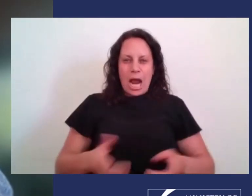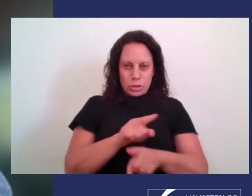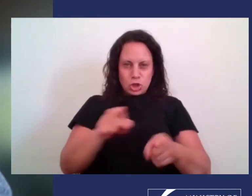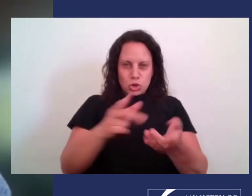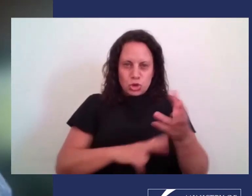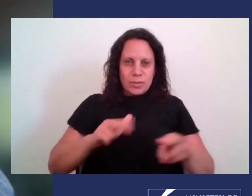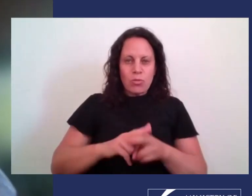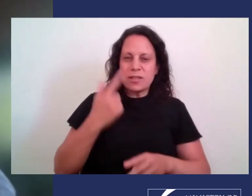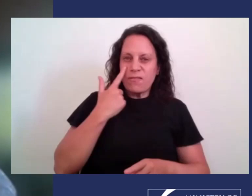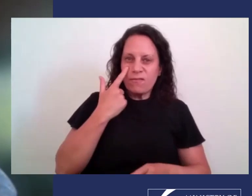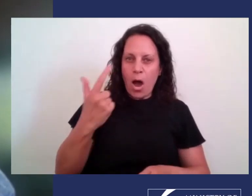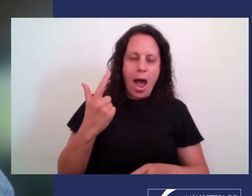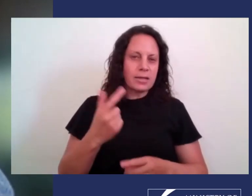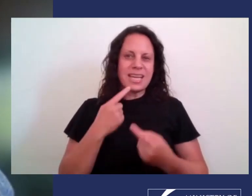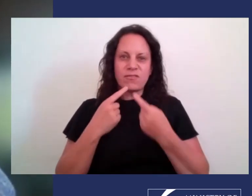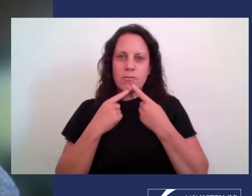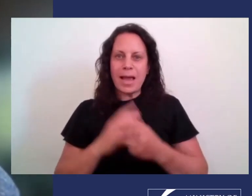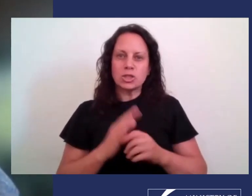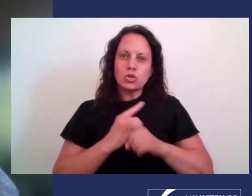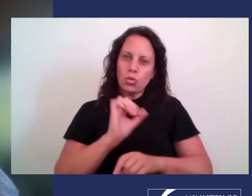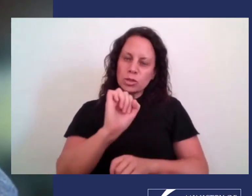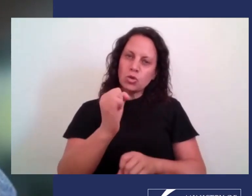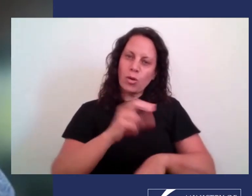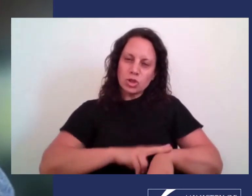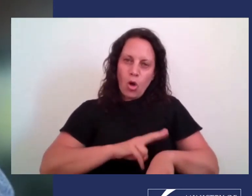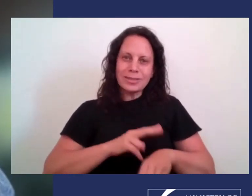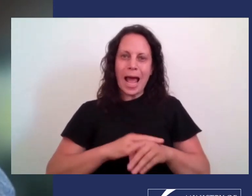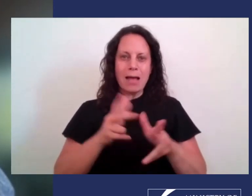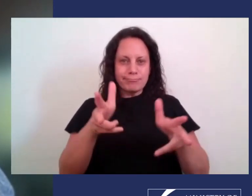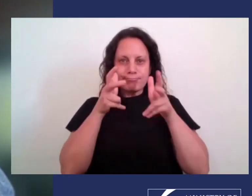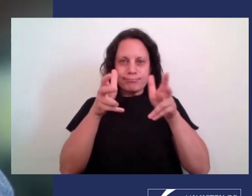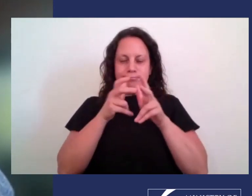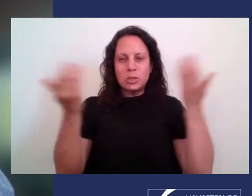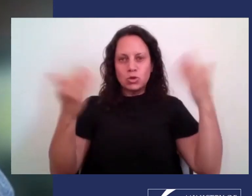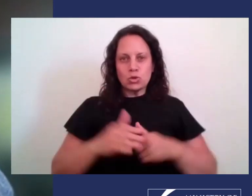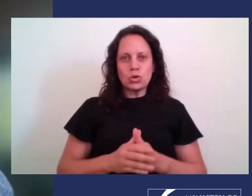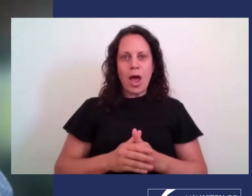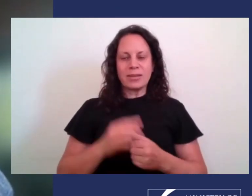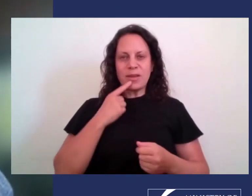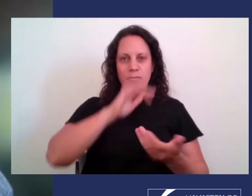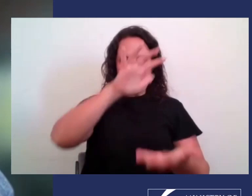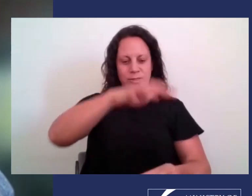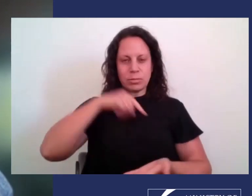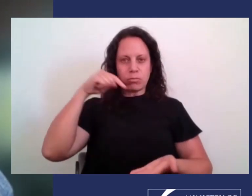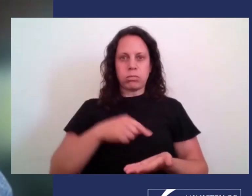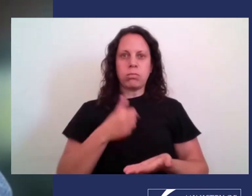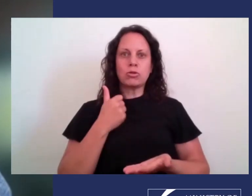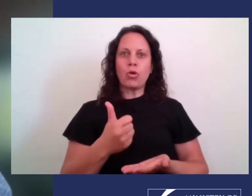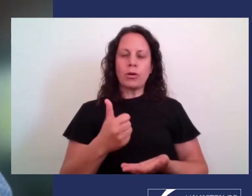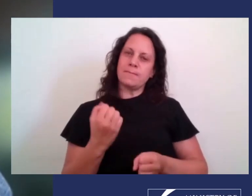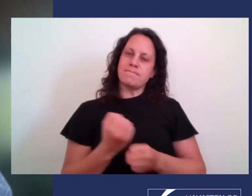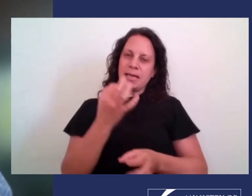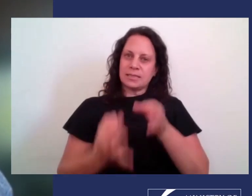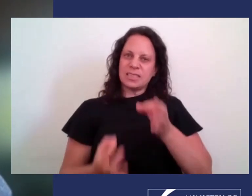talk to your GP, listen to us tonight, get good information and make a decision for your child to help protect